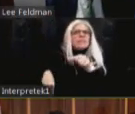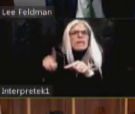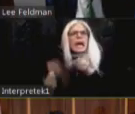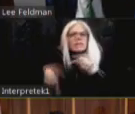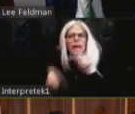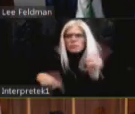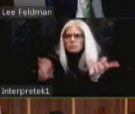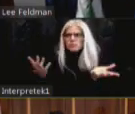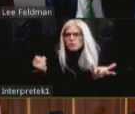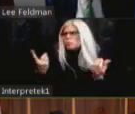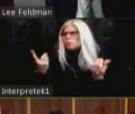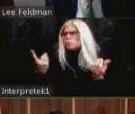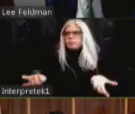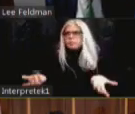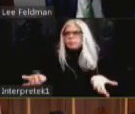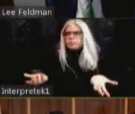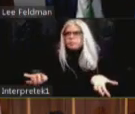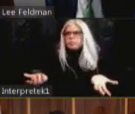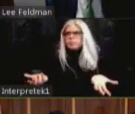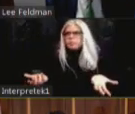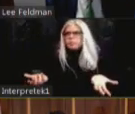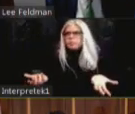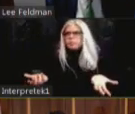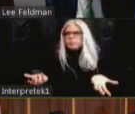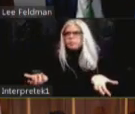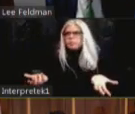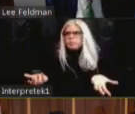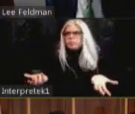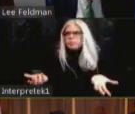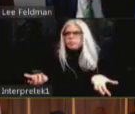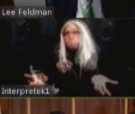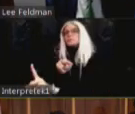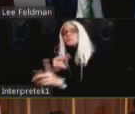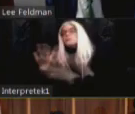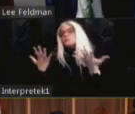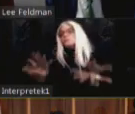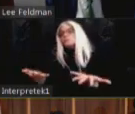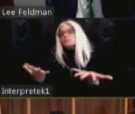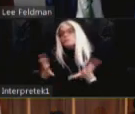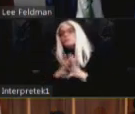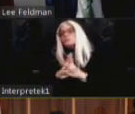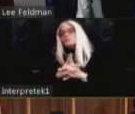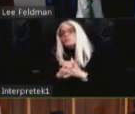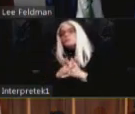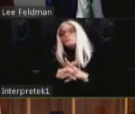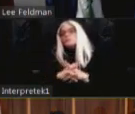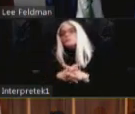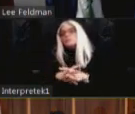What I would be, and I agree with the point made that, you know,